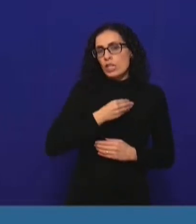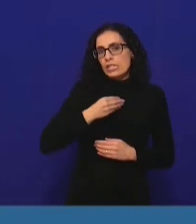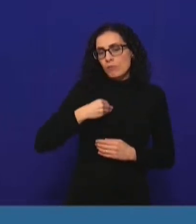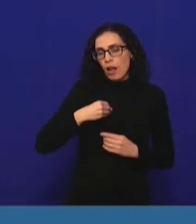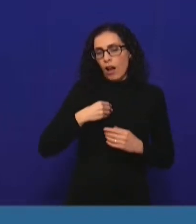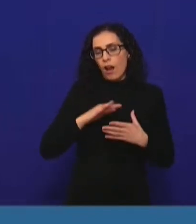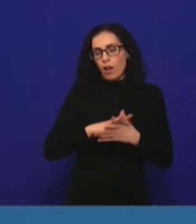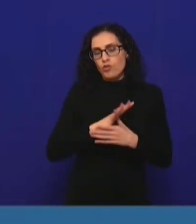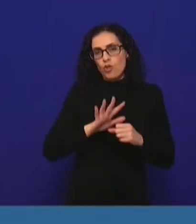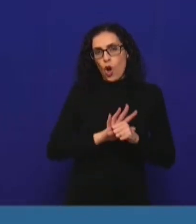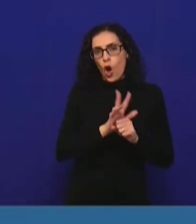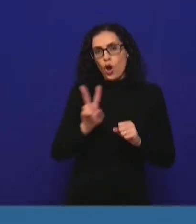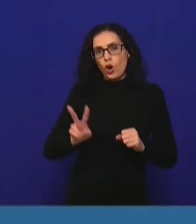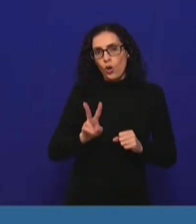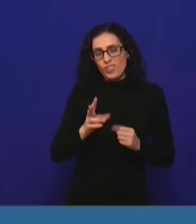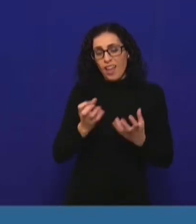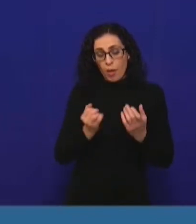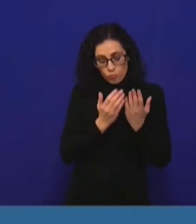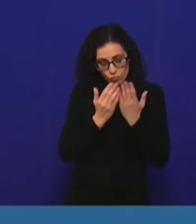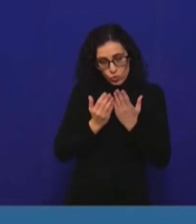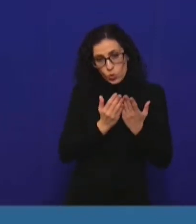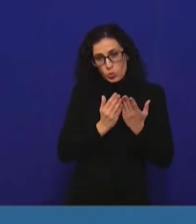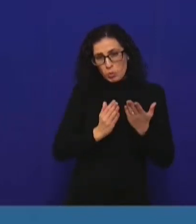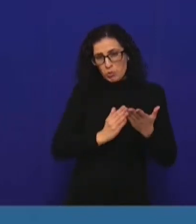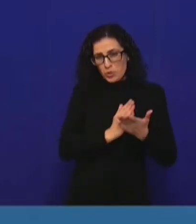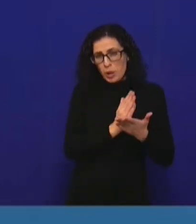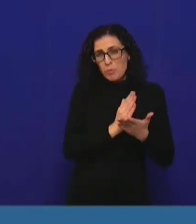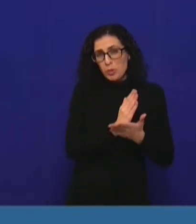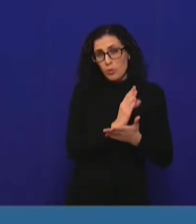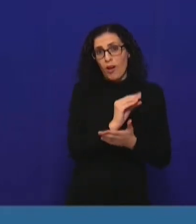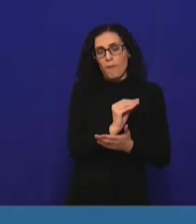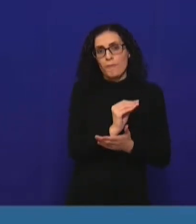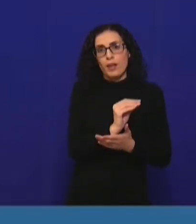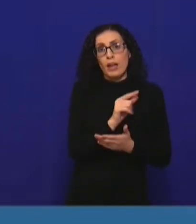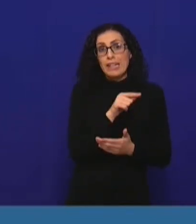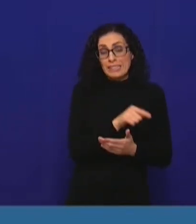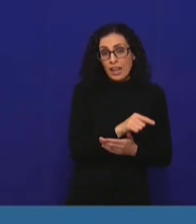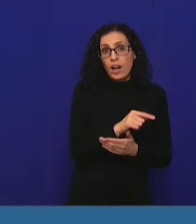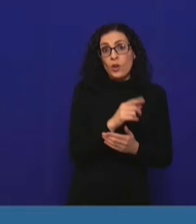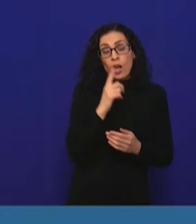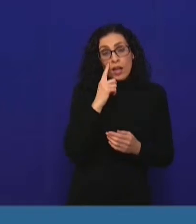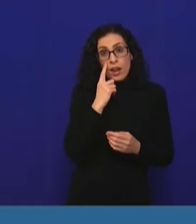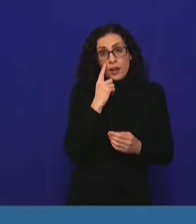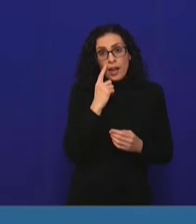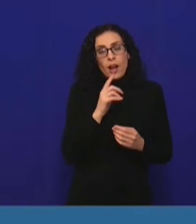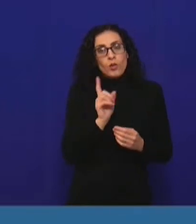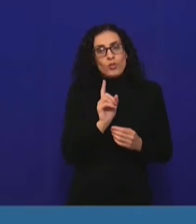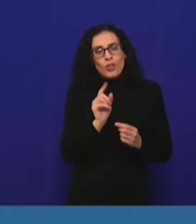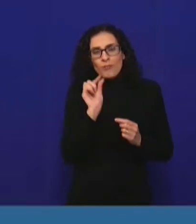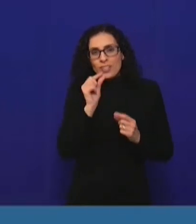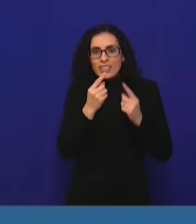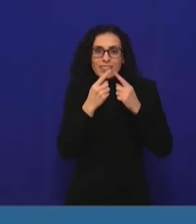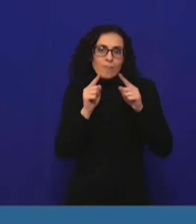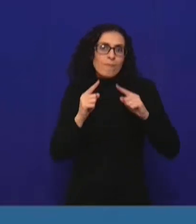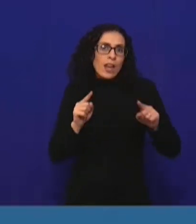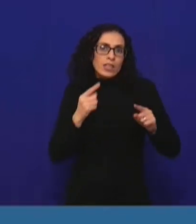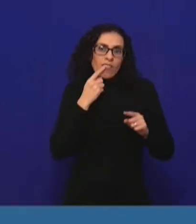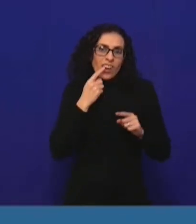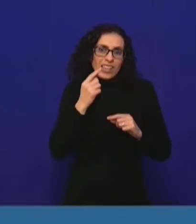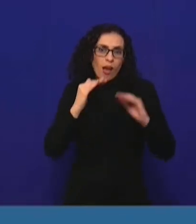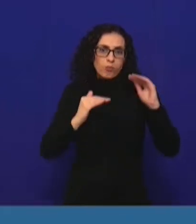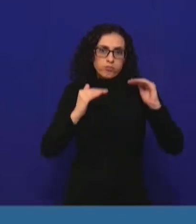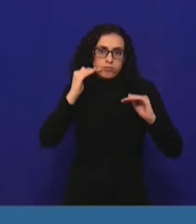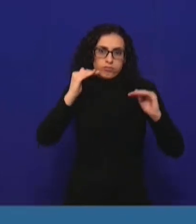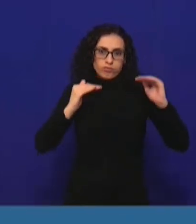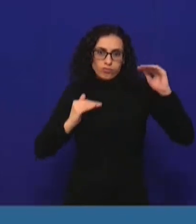Hemm studji li għadu preliminari ħafna li wera li diġà rajna xi ftit differenza fl-etajiet ta' nies li